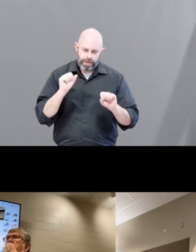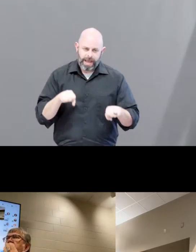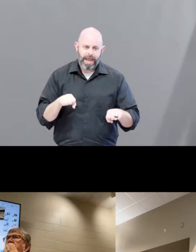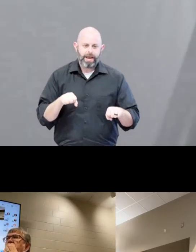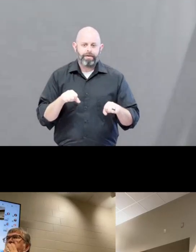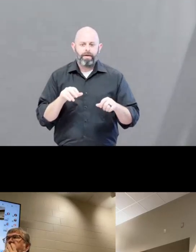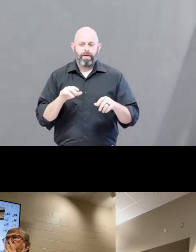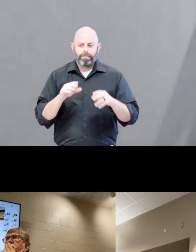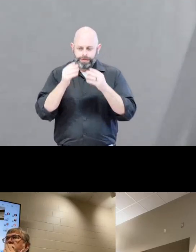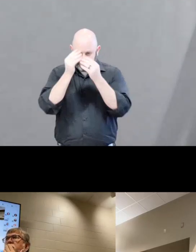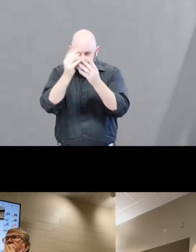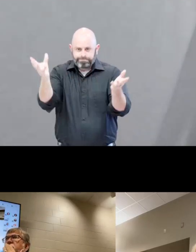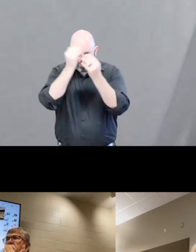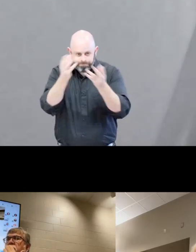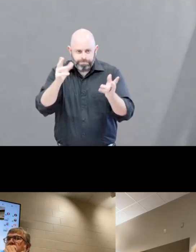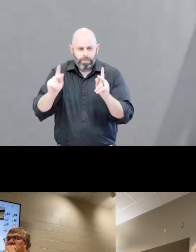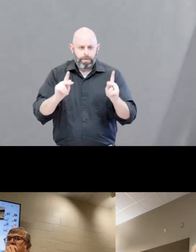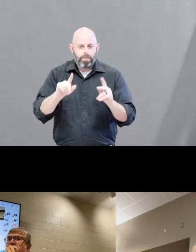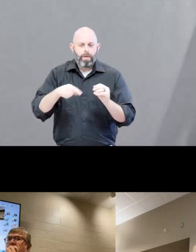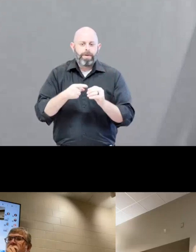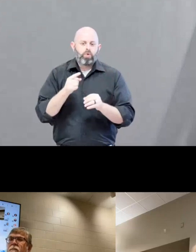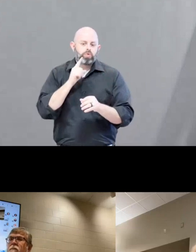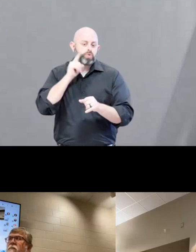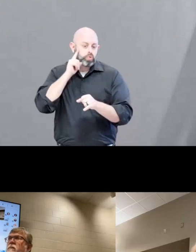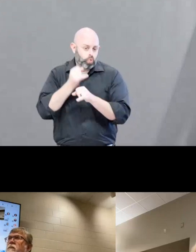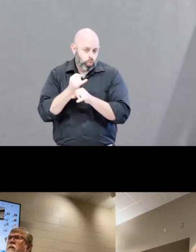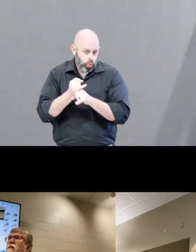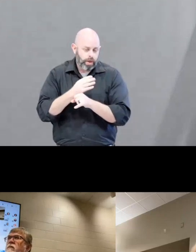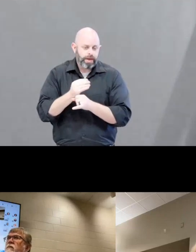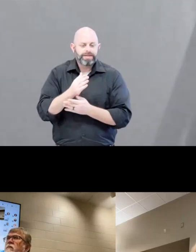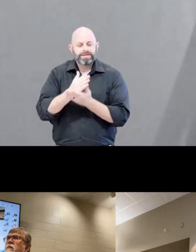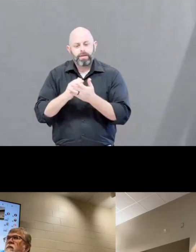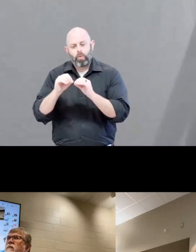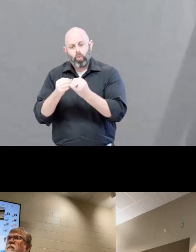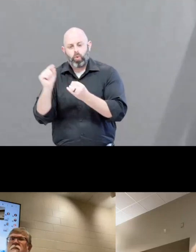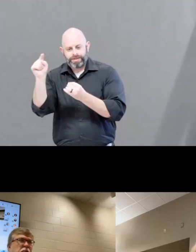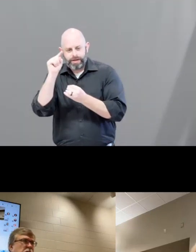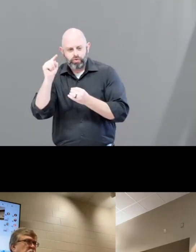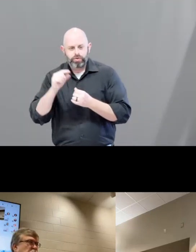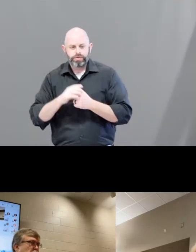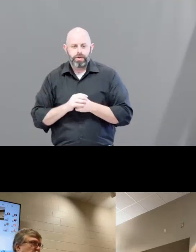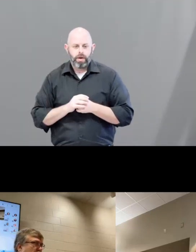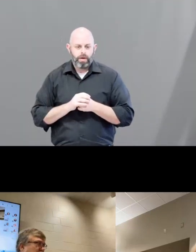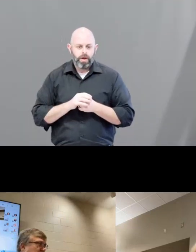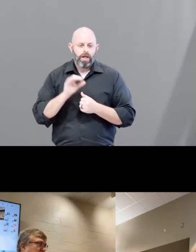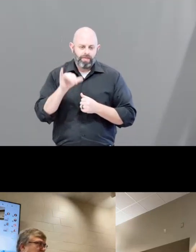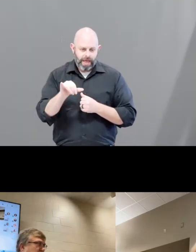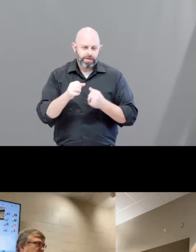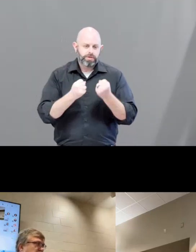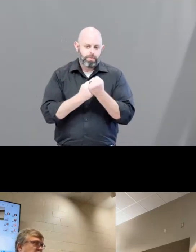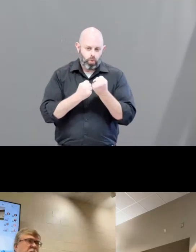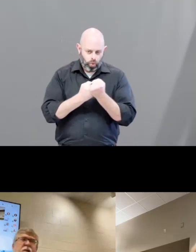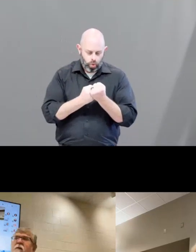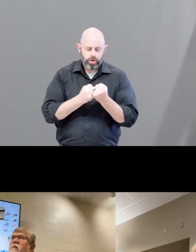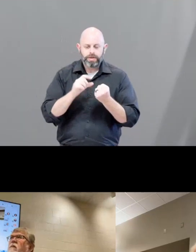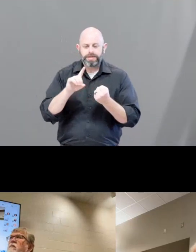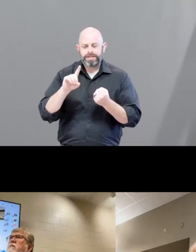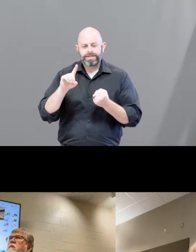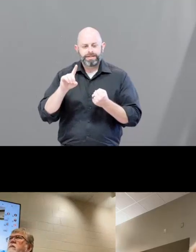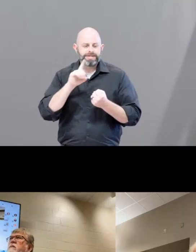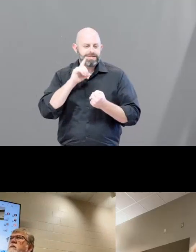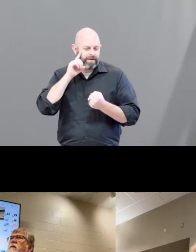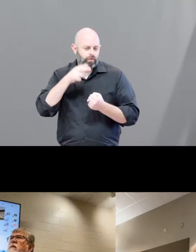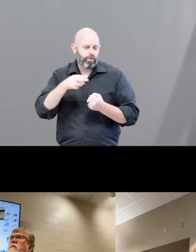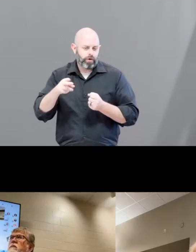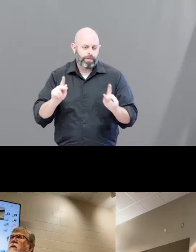put information out there about the school, as well as some of the organizations that support